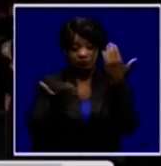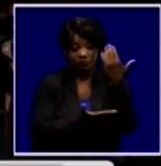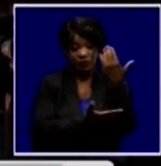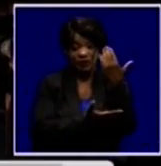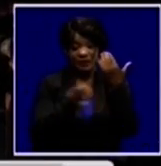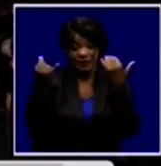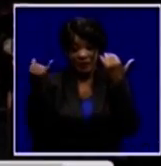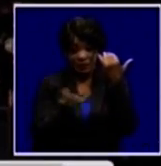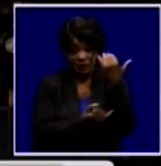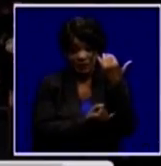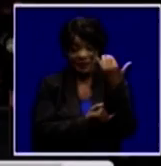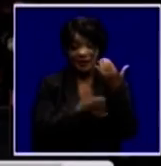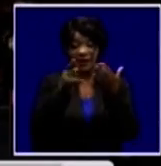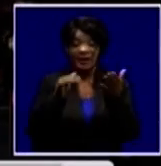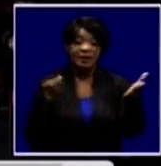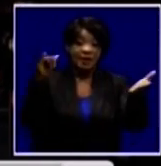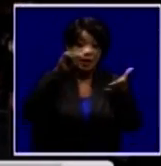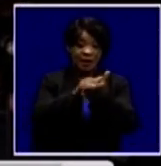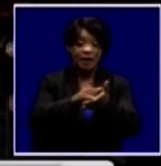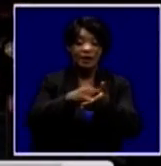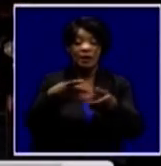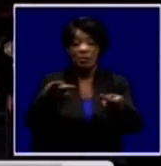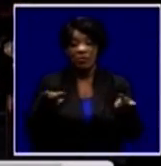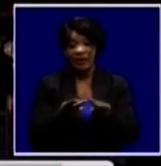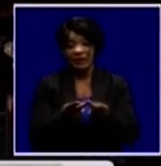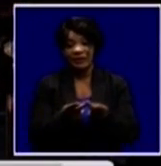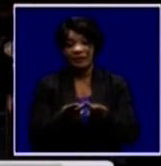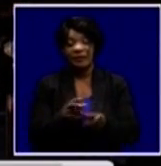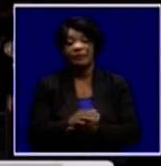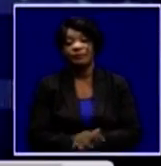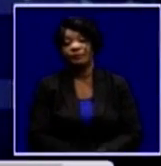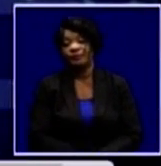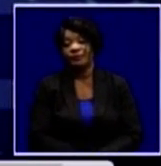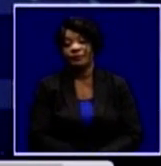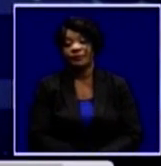airport, avoiding the one that goes to the military camp.